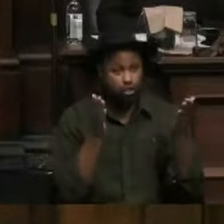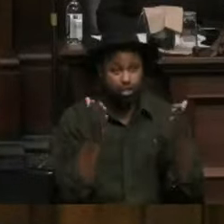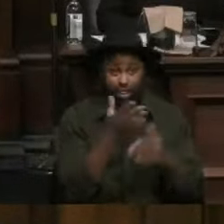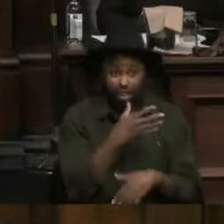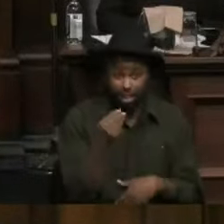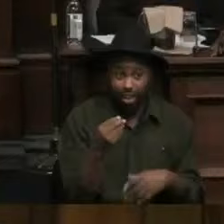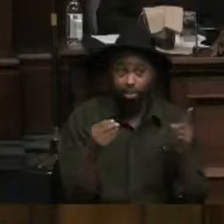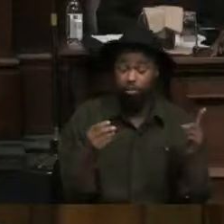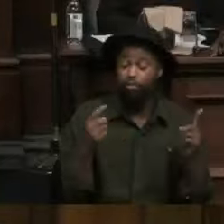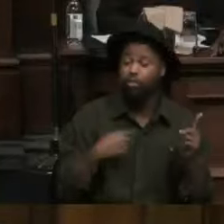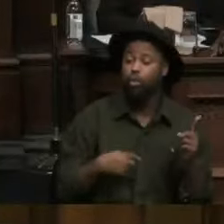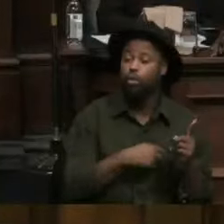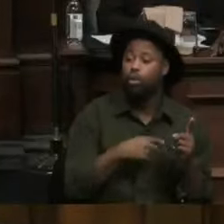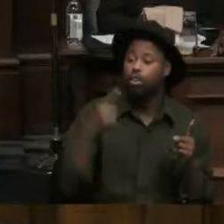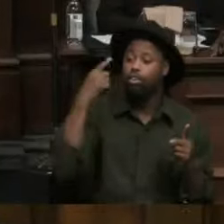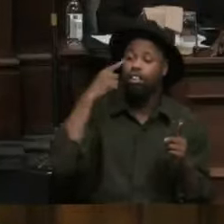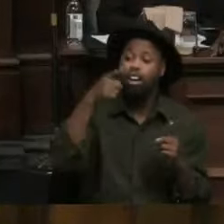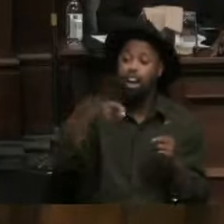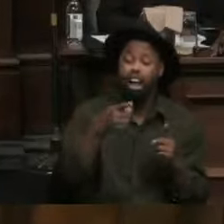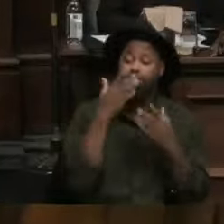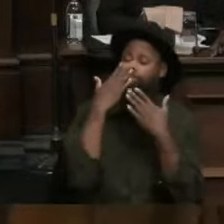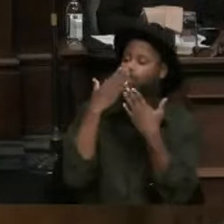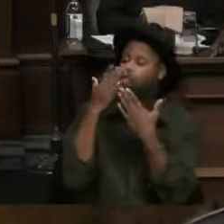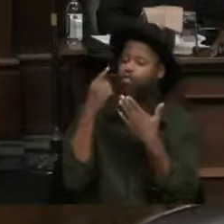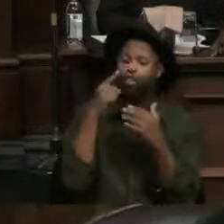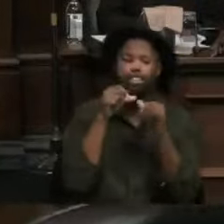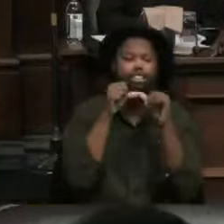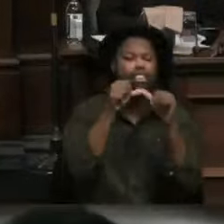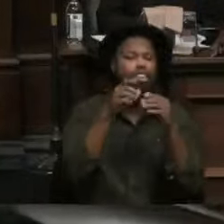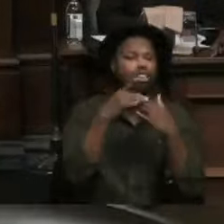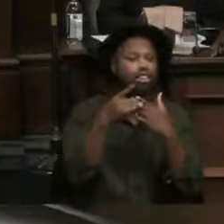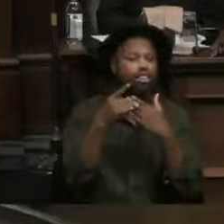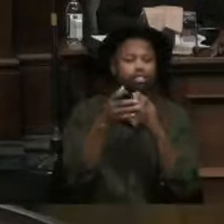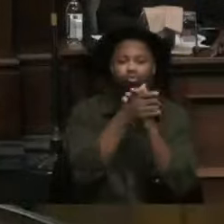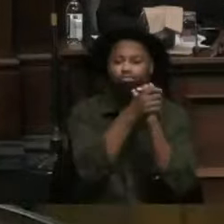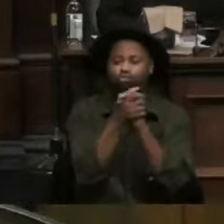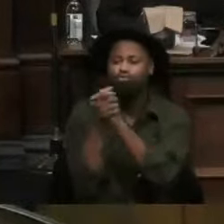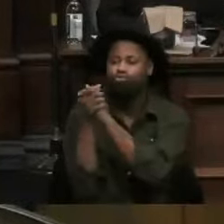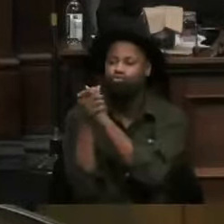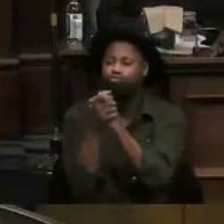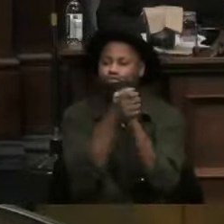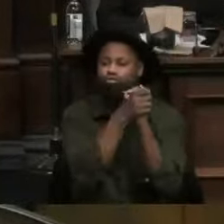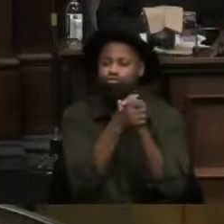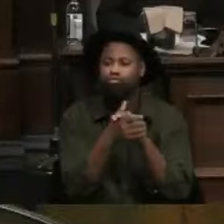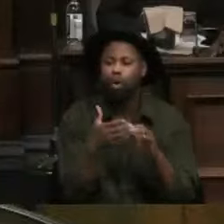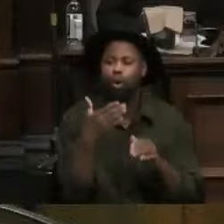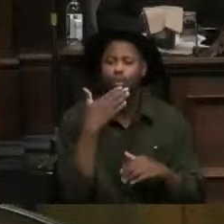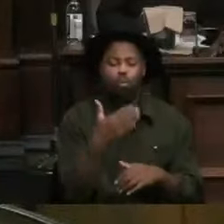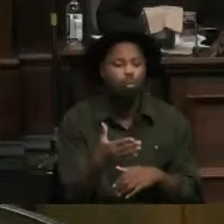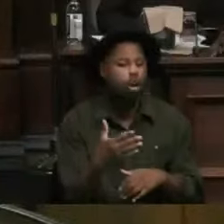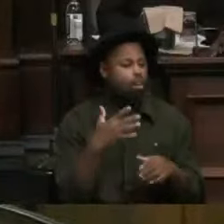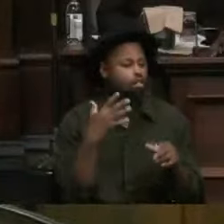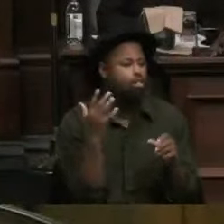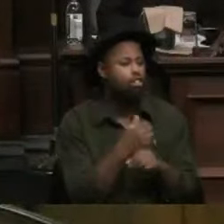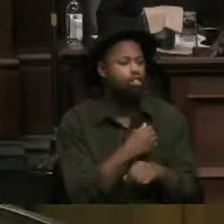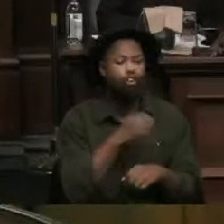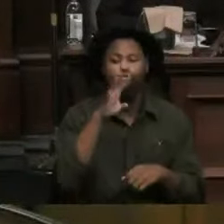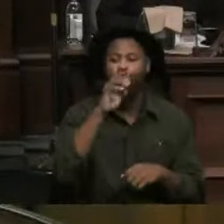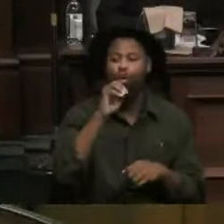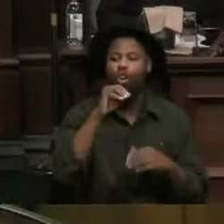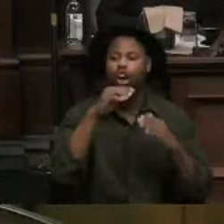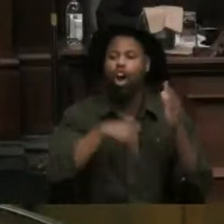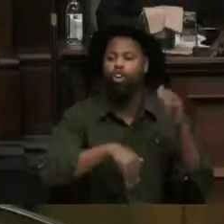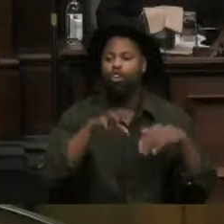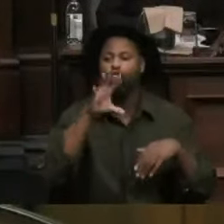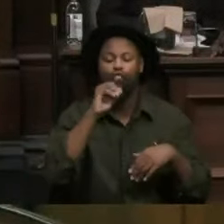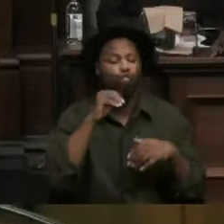we thank President Melendez for his continued leadership and congratulate him as he receives this well-deserved 40 under 40 award.